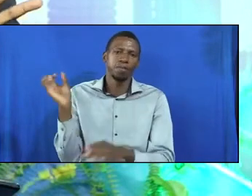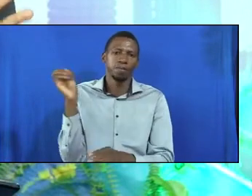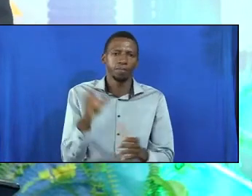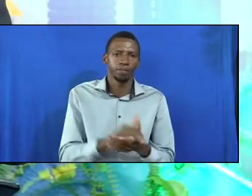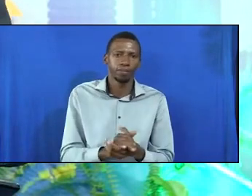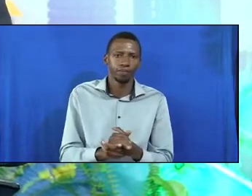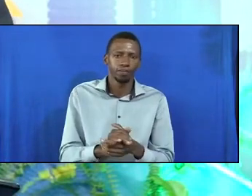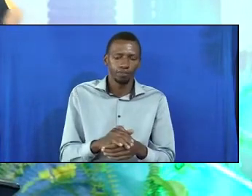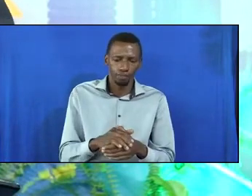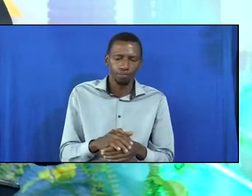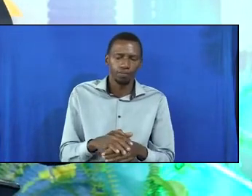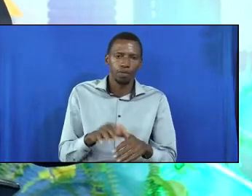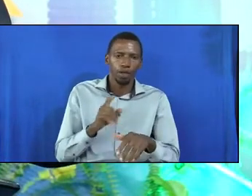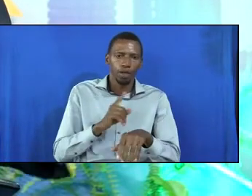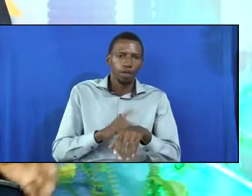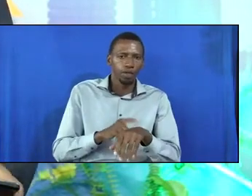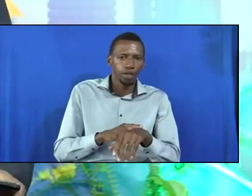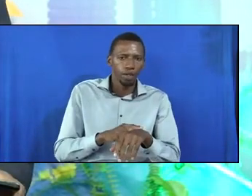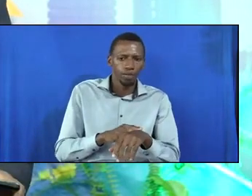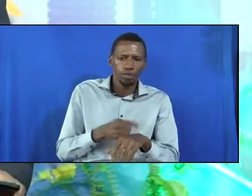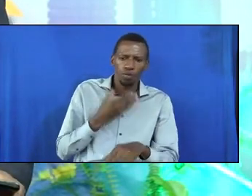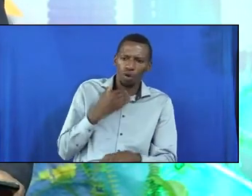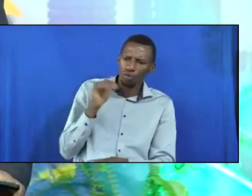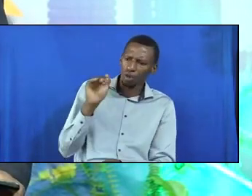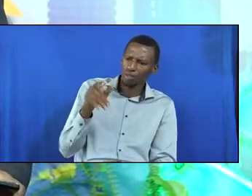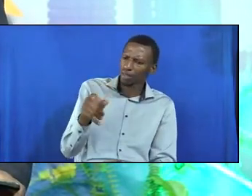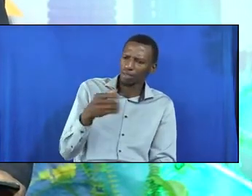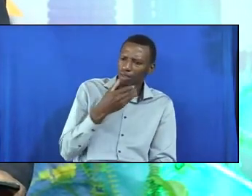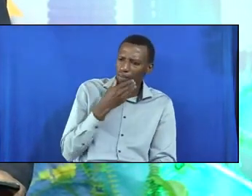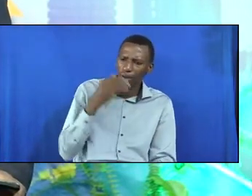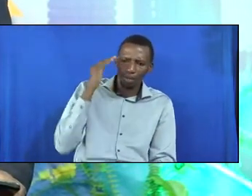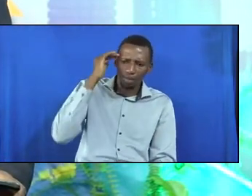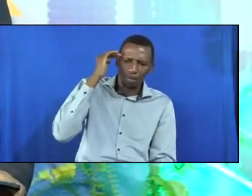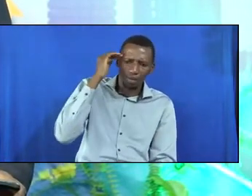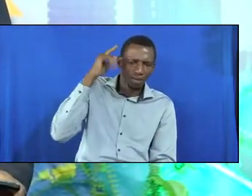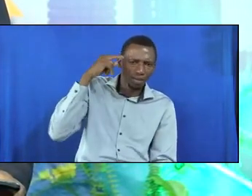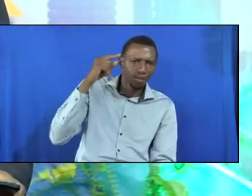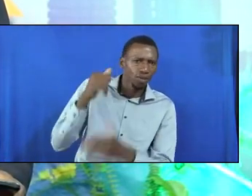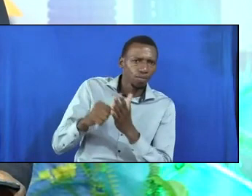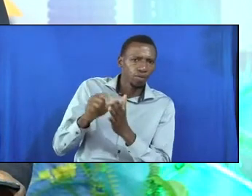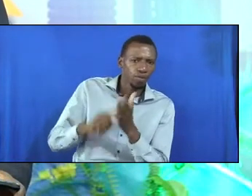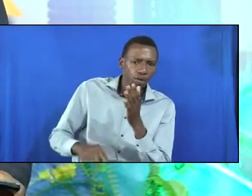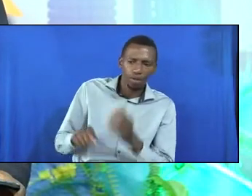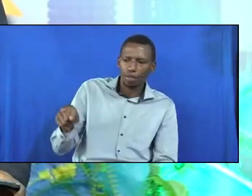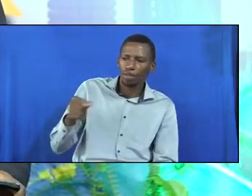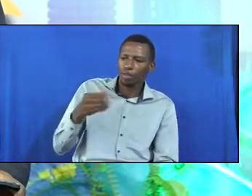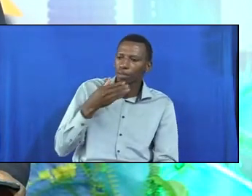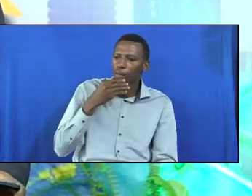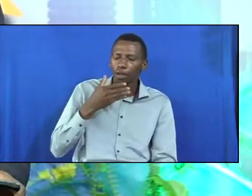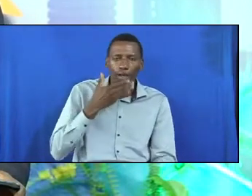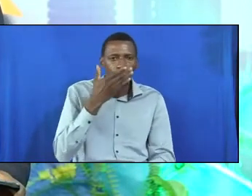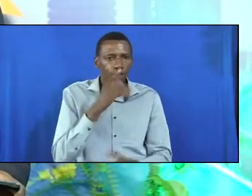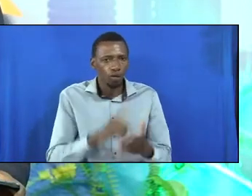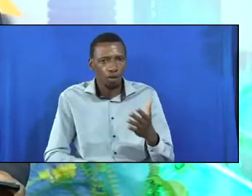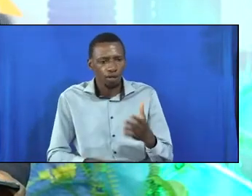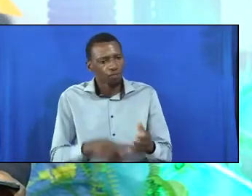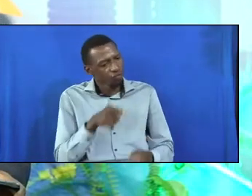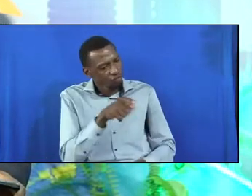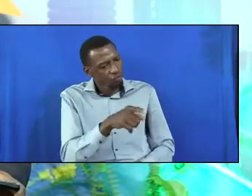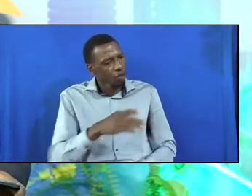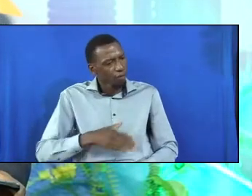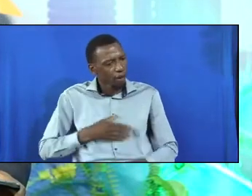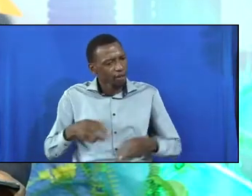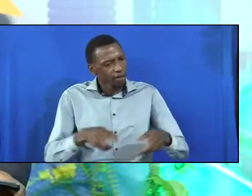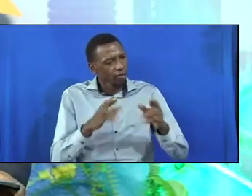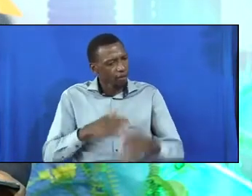So when they went to him to ask what was the problem, what the matter was, he said, "This is my river. You